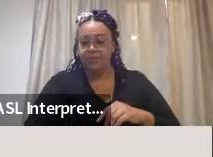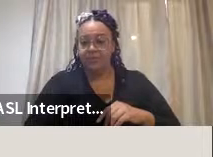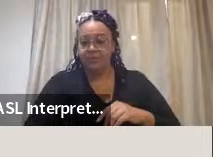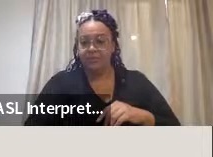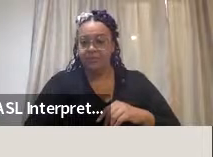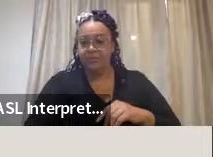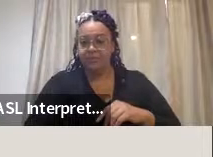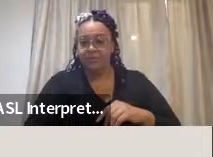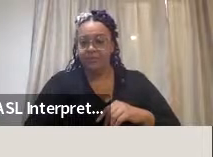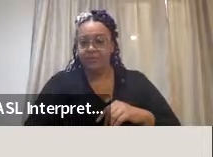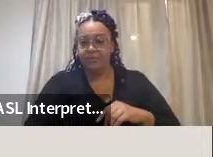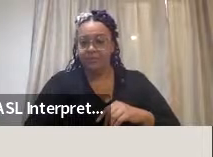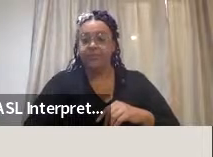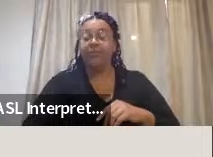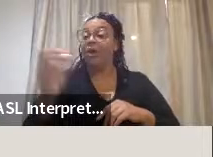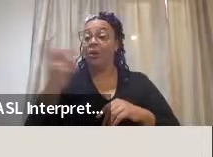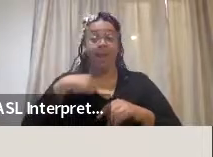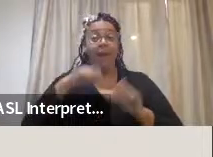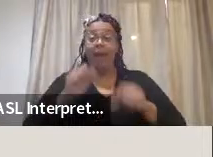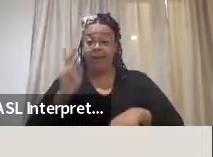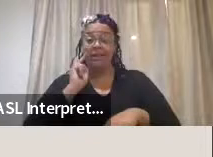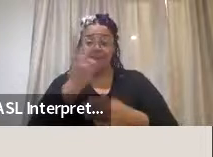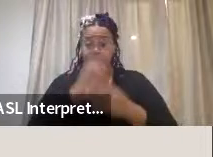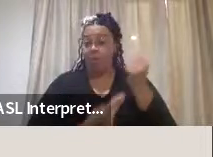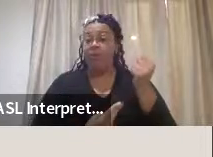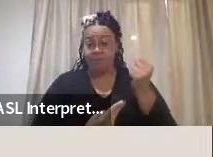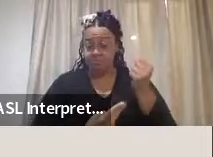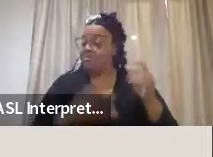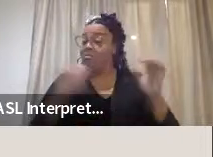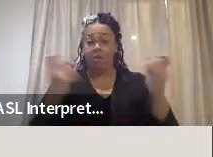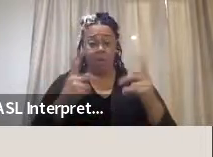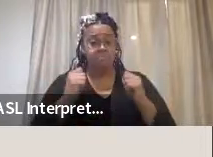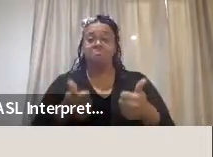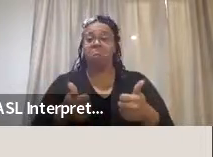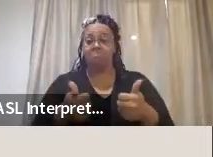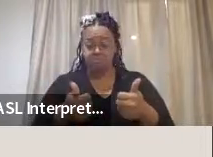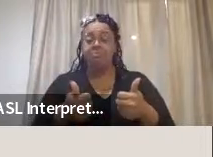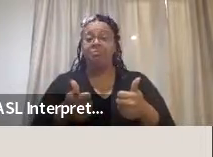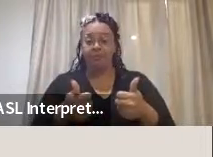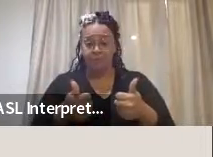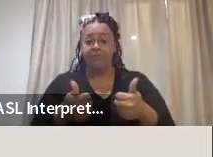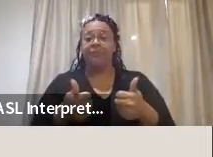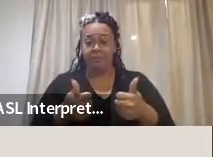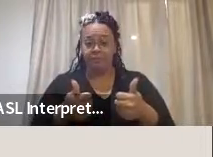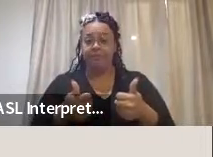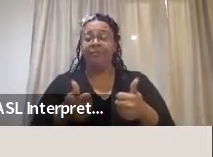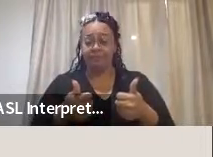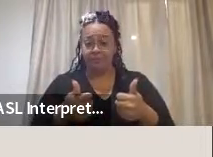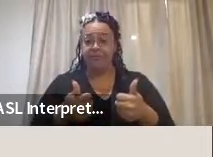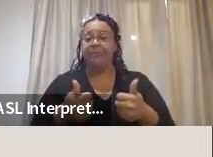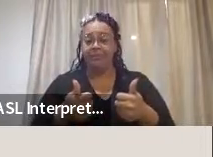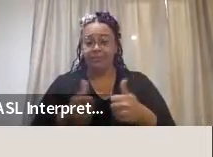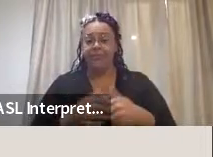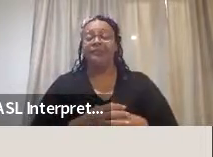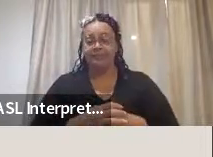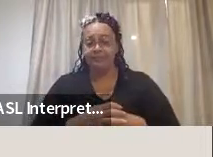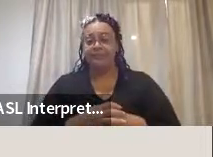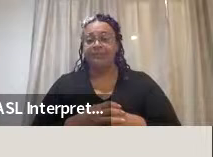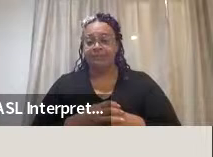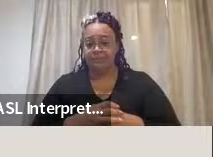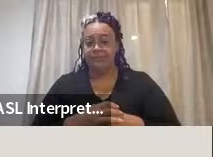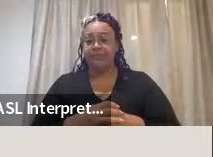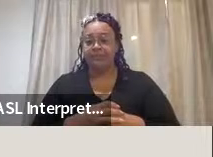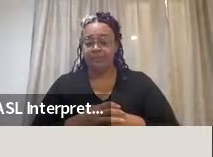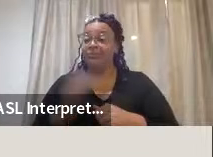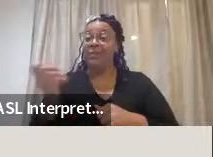All right. I can see both. Okay, Hey, this room, look at I that. Yeah, think good. that's a good. All Oh, right,